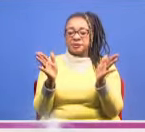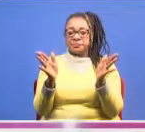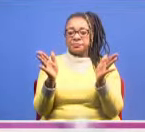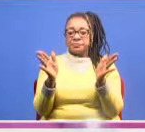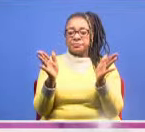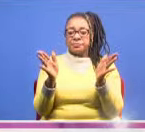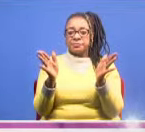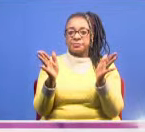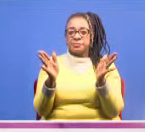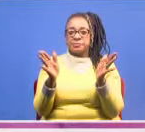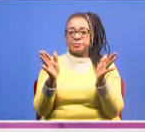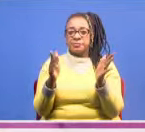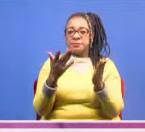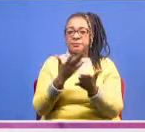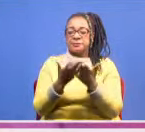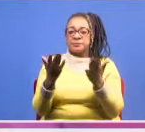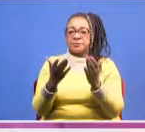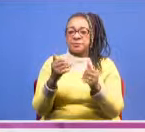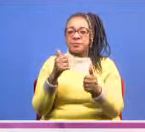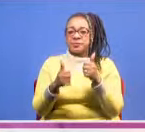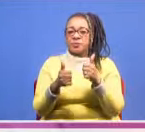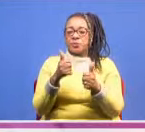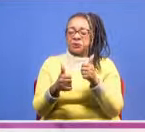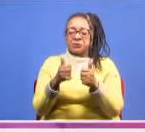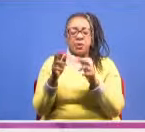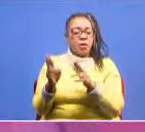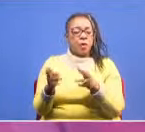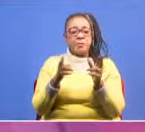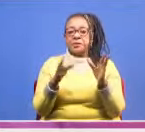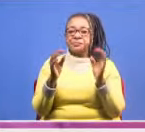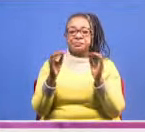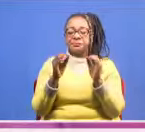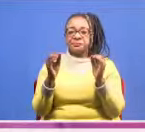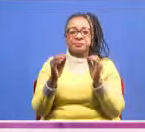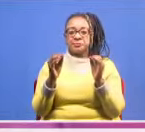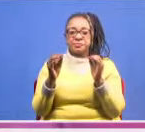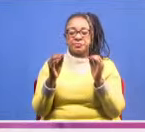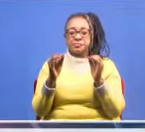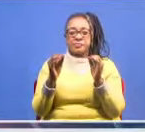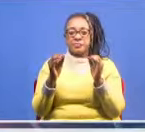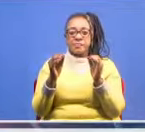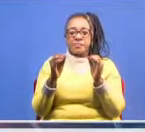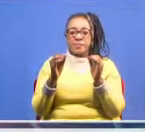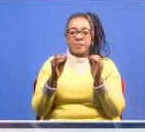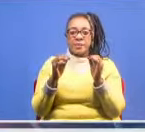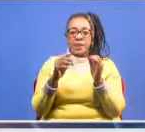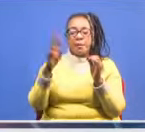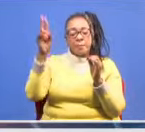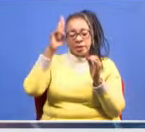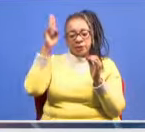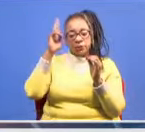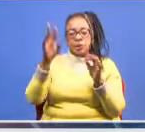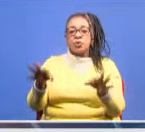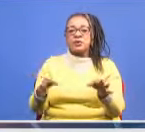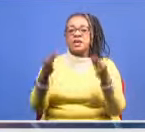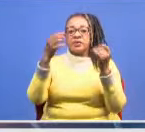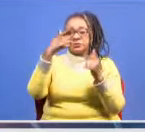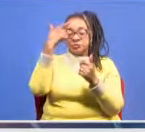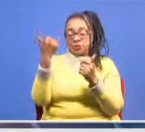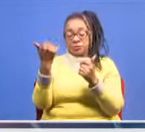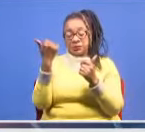is something that is very unusual, because this is something that police were supposed to discover, because it's just a few meters from the police